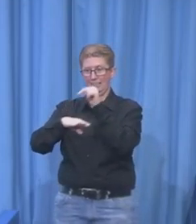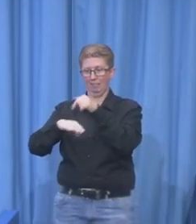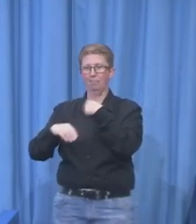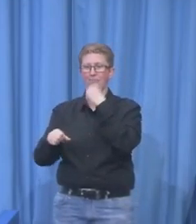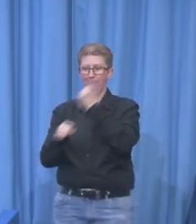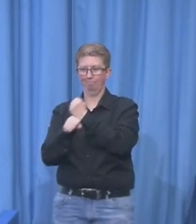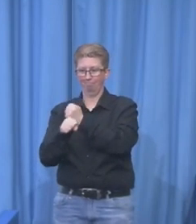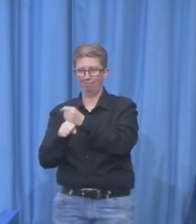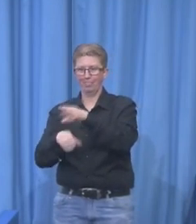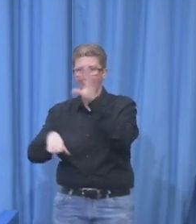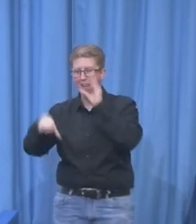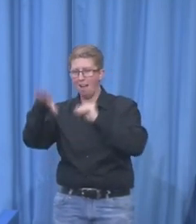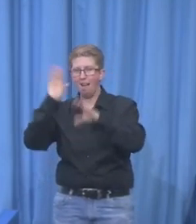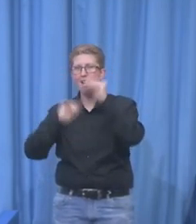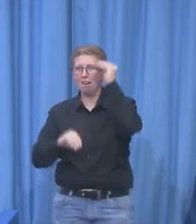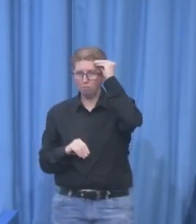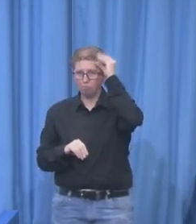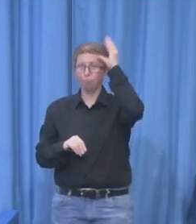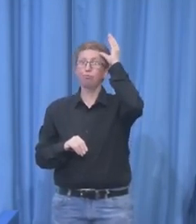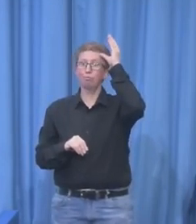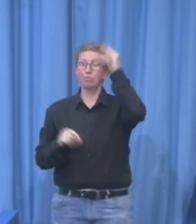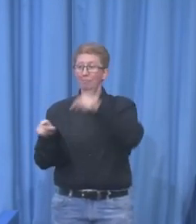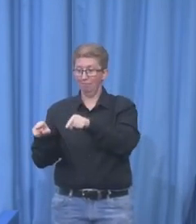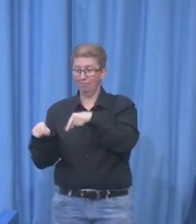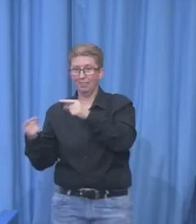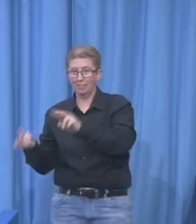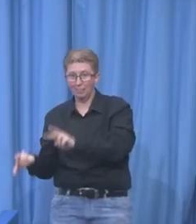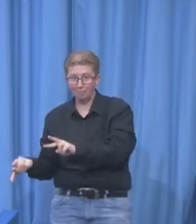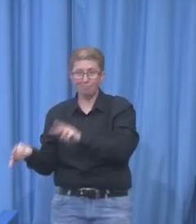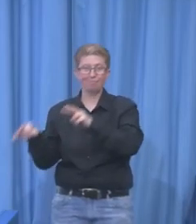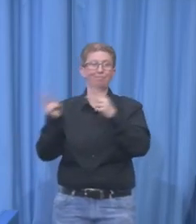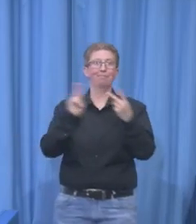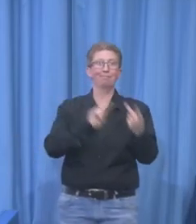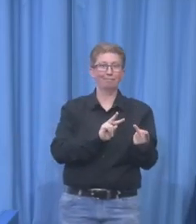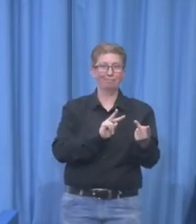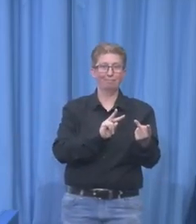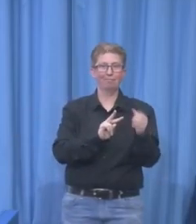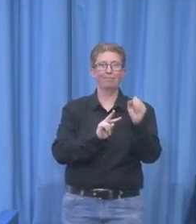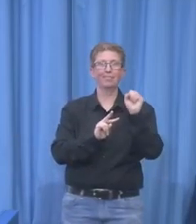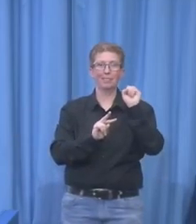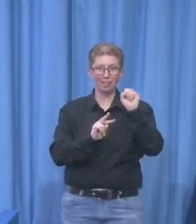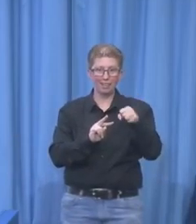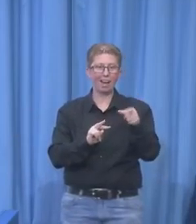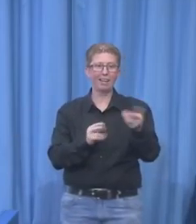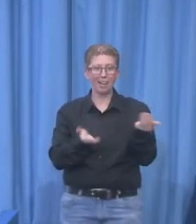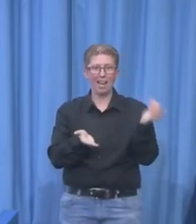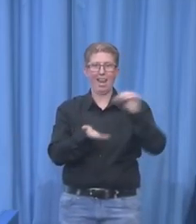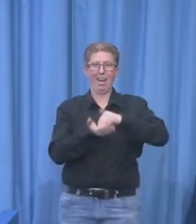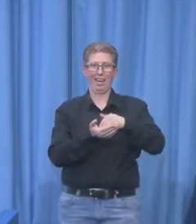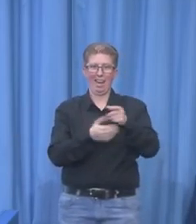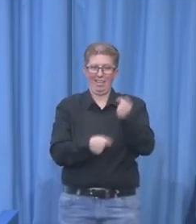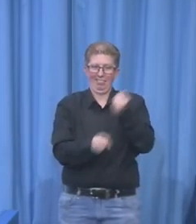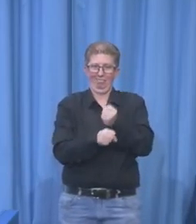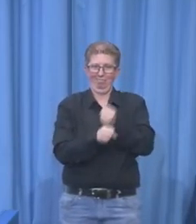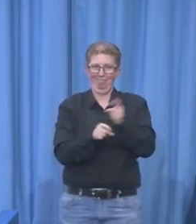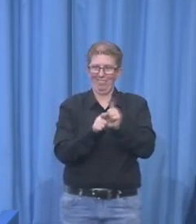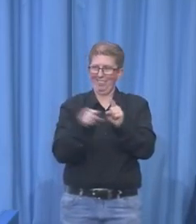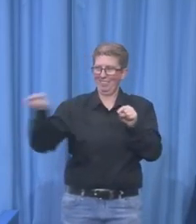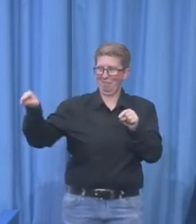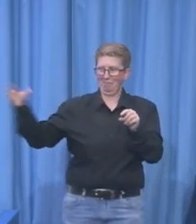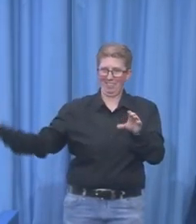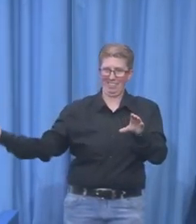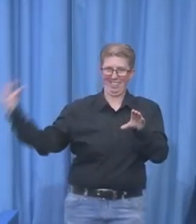we can be flexible about how long they stay, but if their interests change or they stop learning, then we need to move to